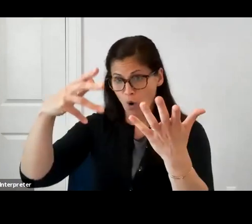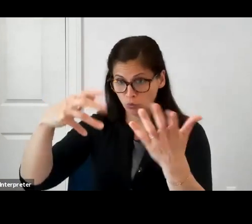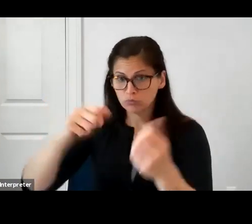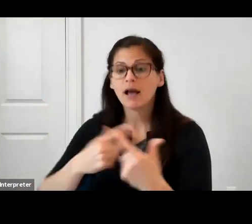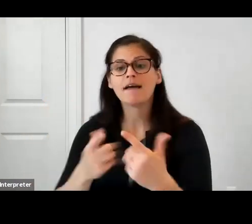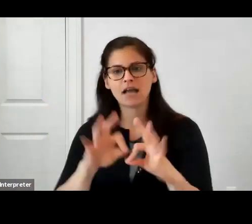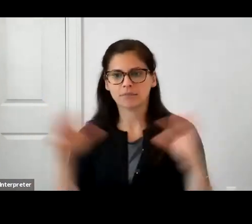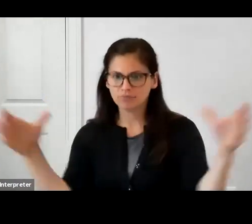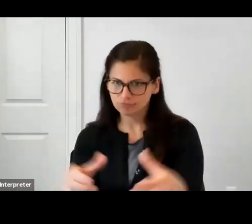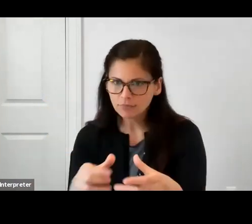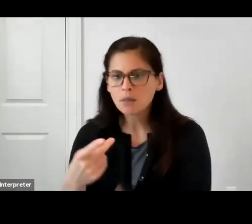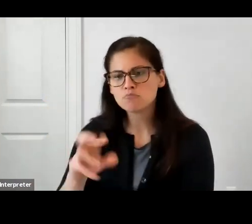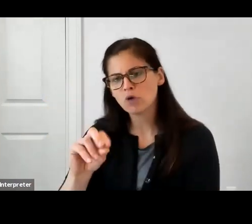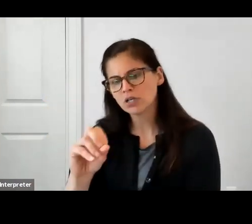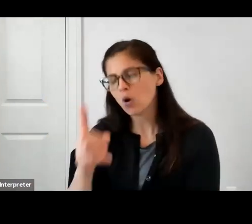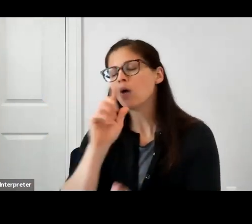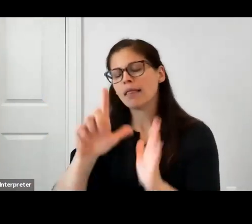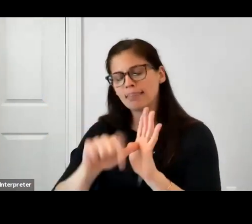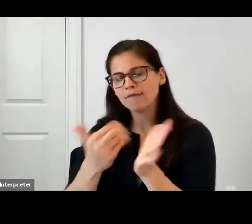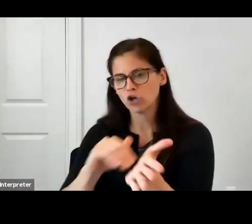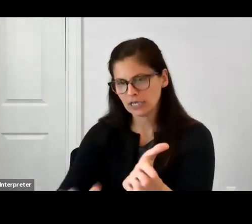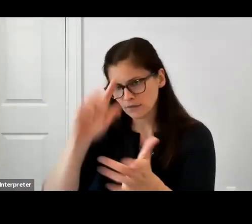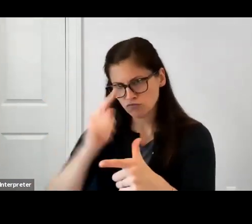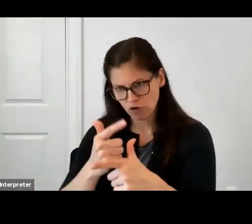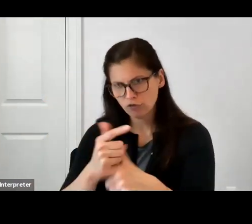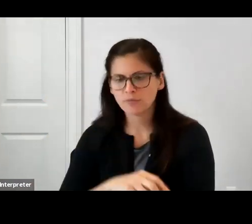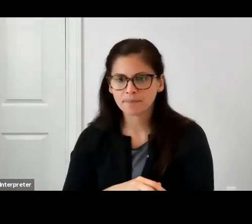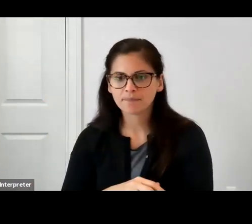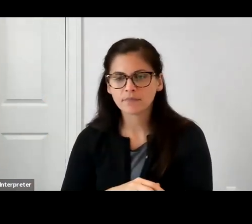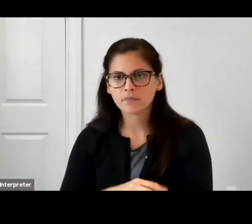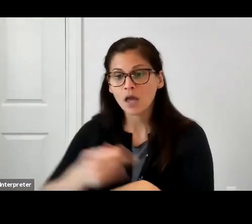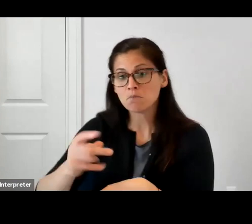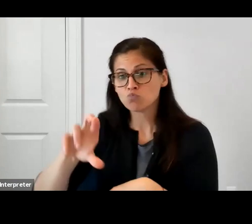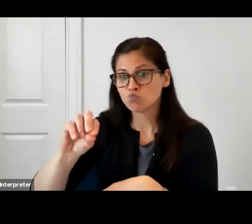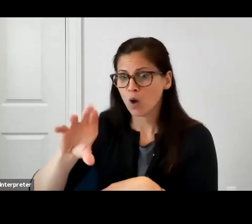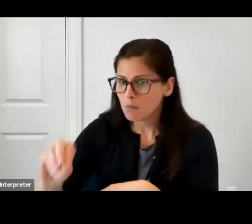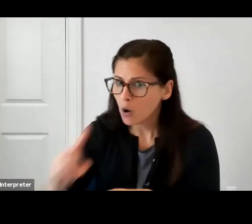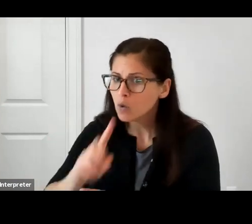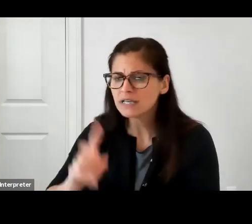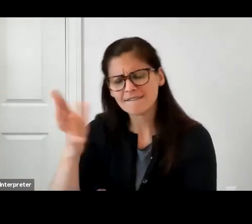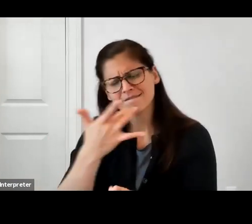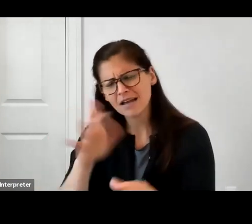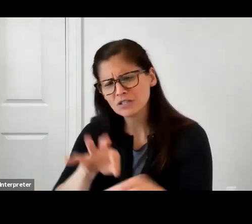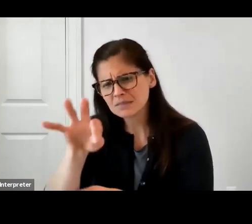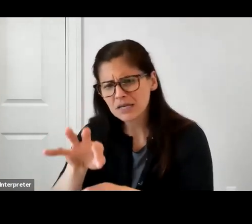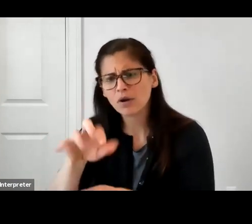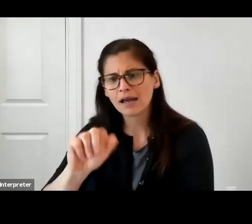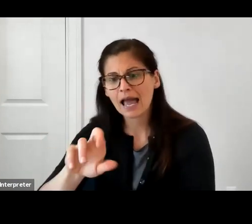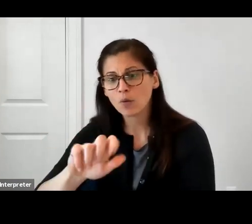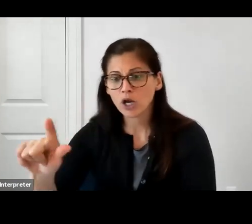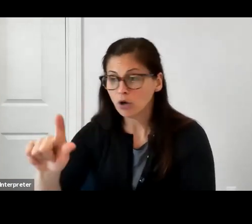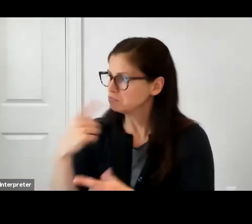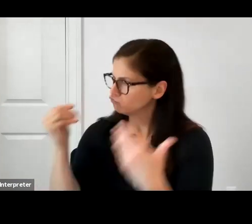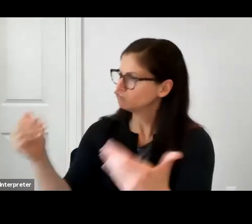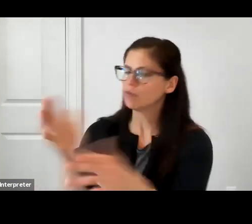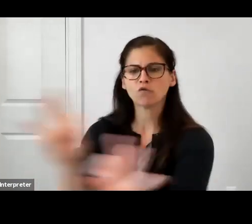reunited and Prospero forgives his brother Antonio. Prospero grants his favorite spirit, Ariel, his freedom, and all prepare to